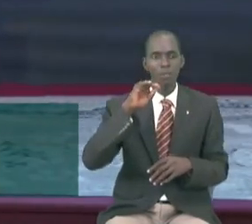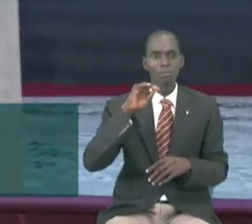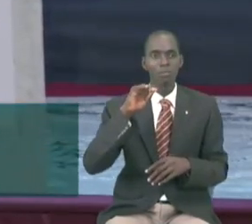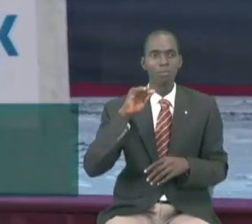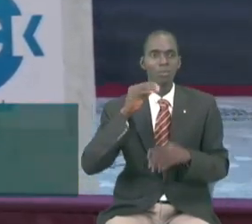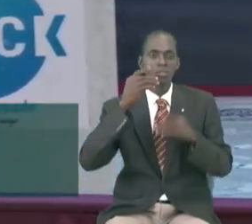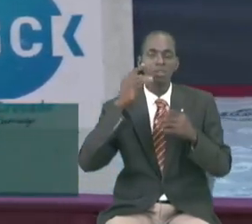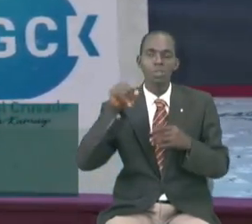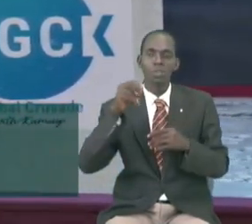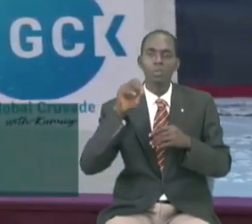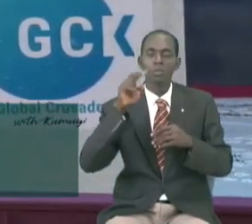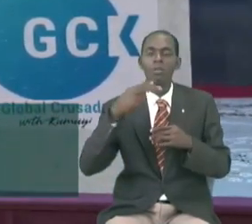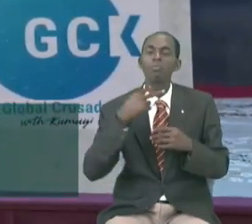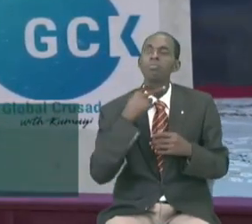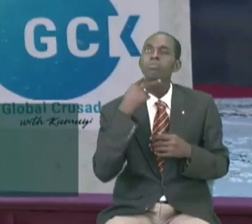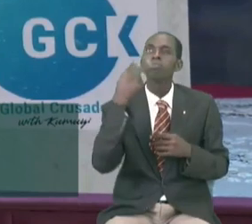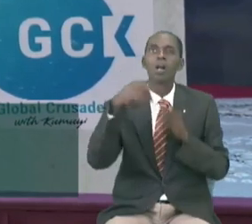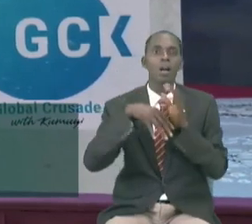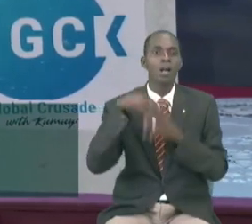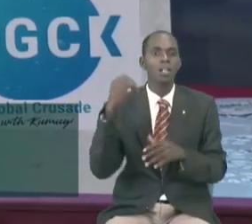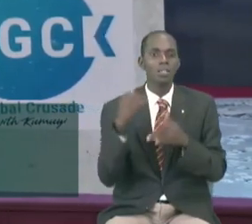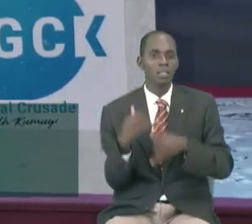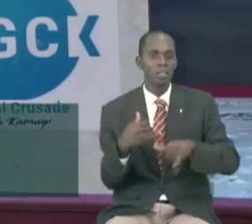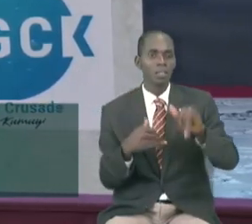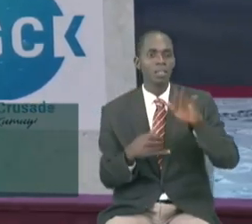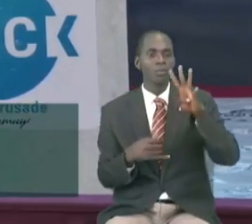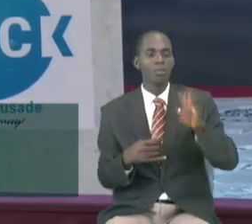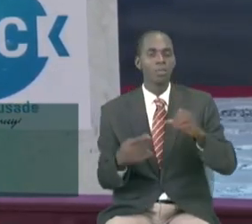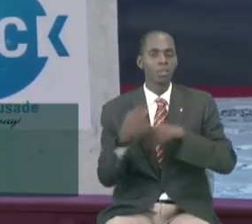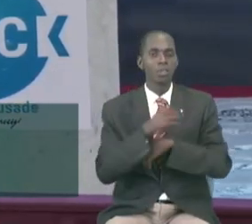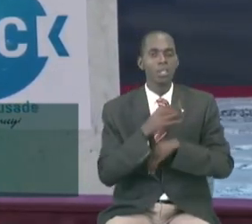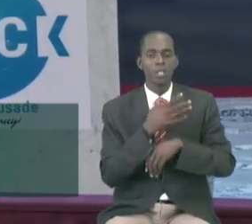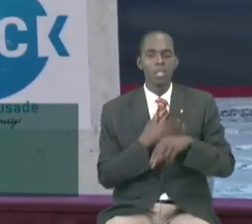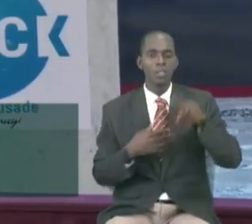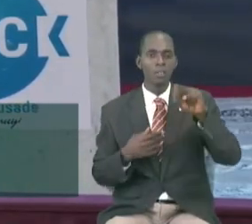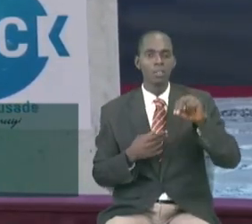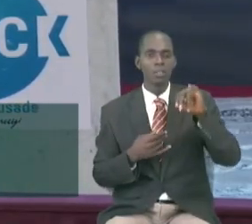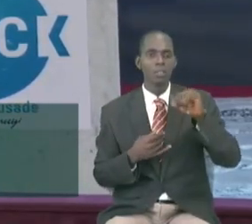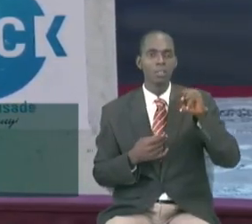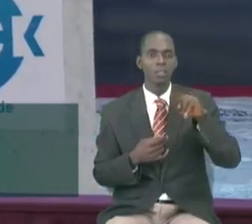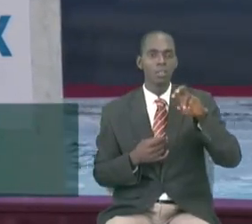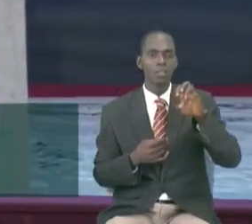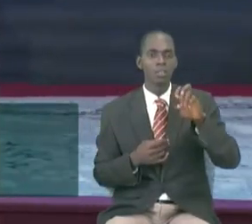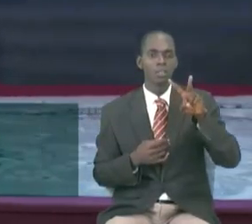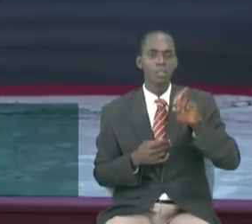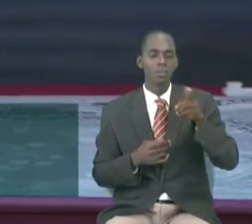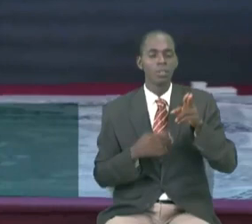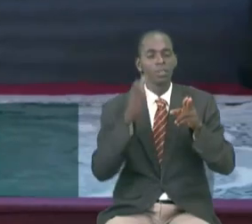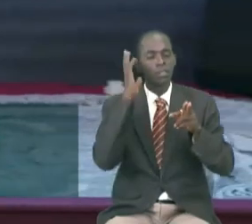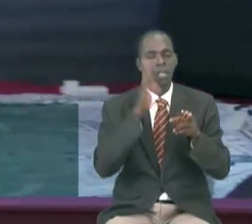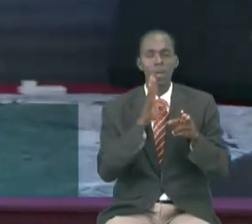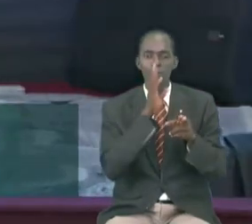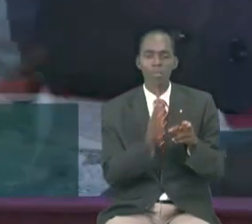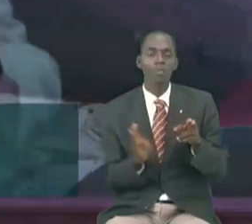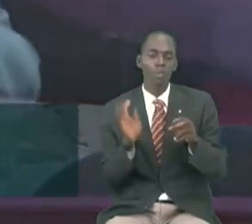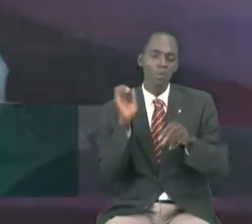days and Nineveh shall be overthrown. Jonah, that's harsh. That's what God gave me